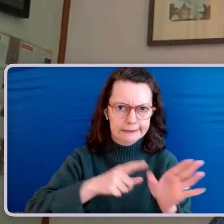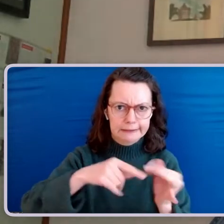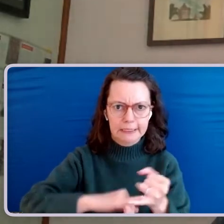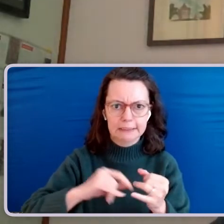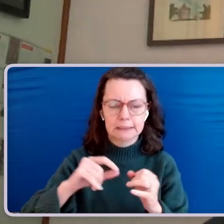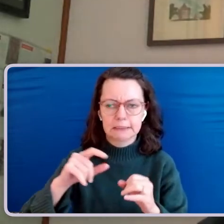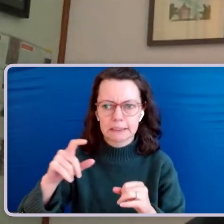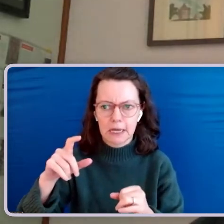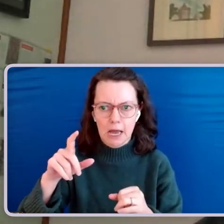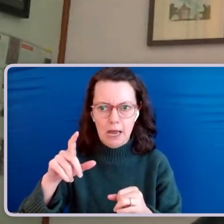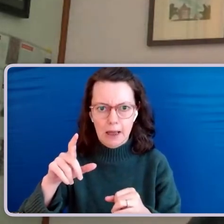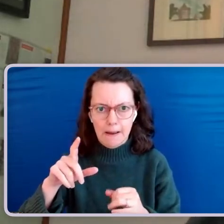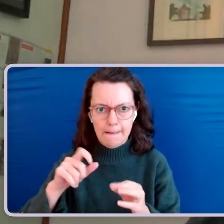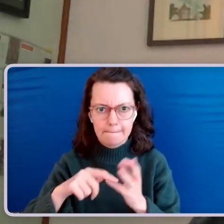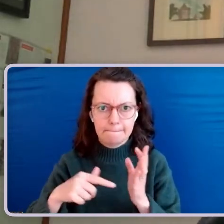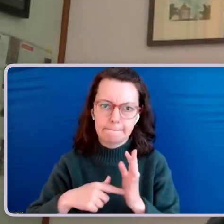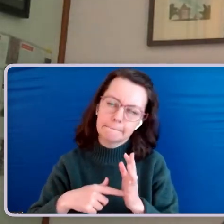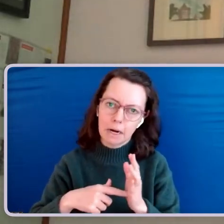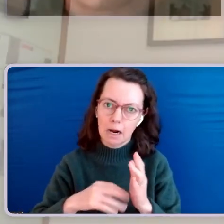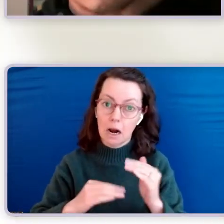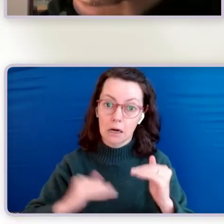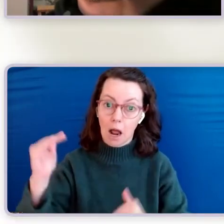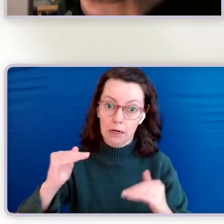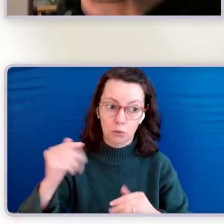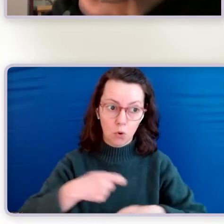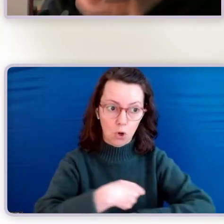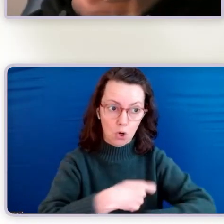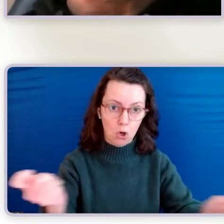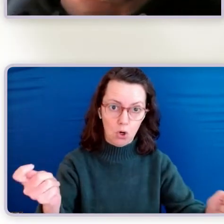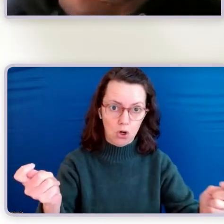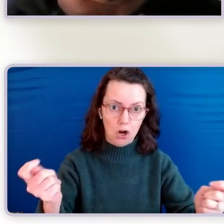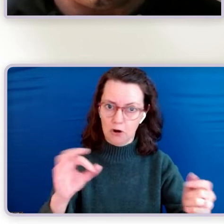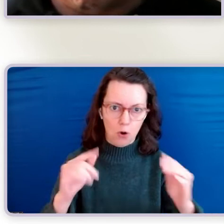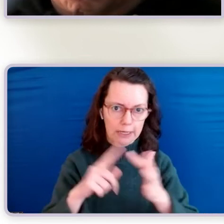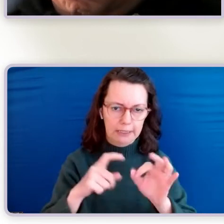very unequal in its distribution. Thanks.